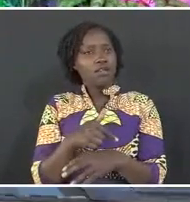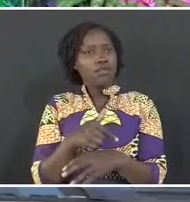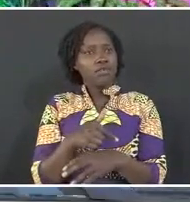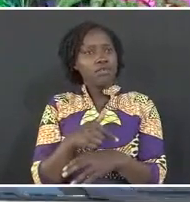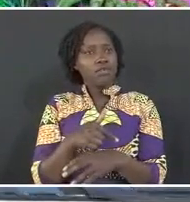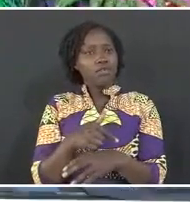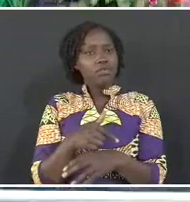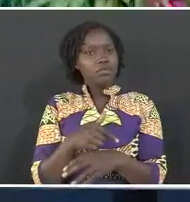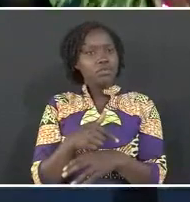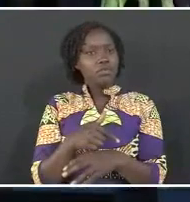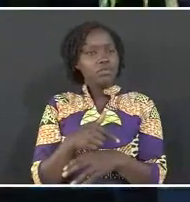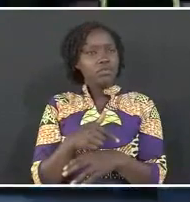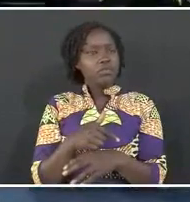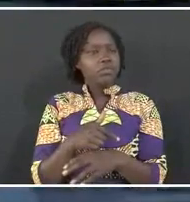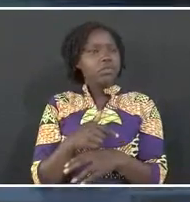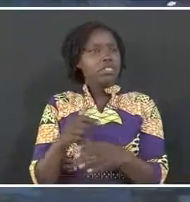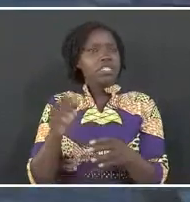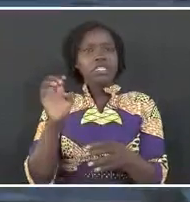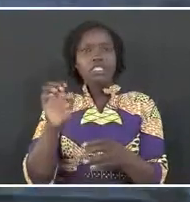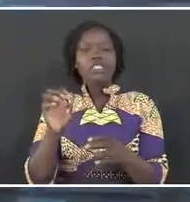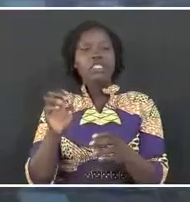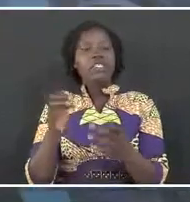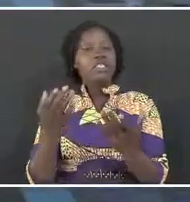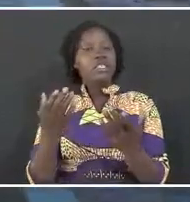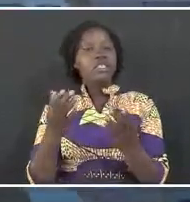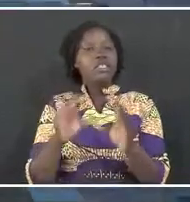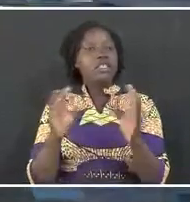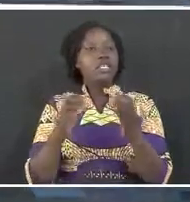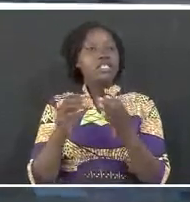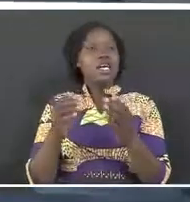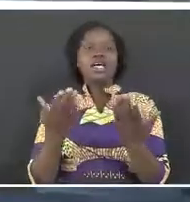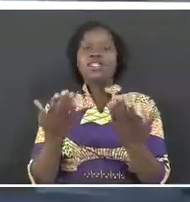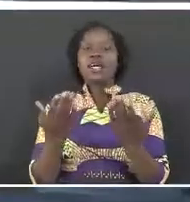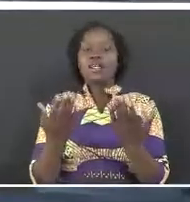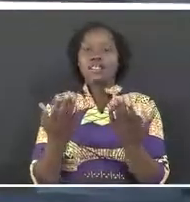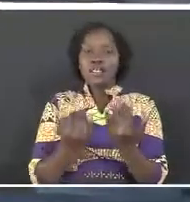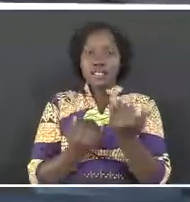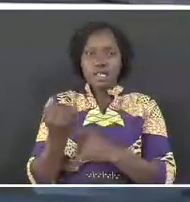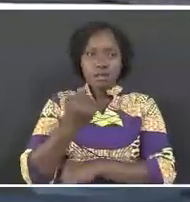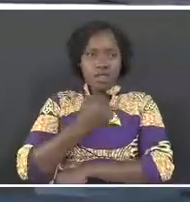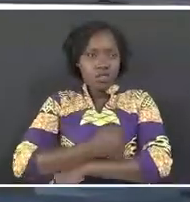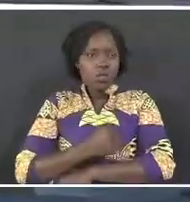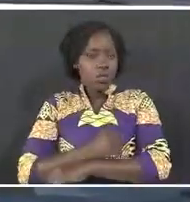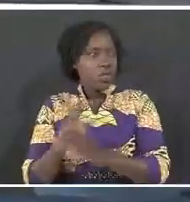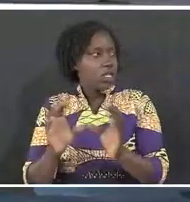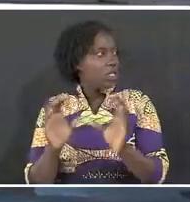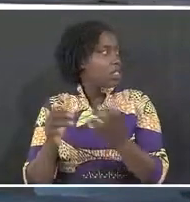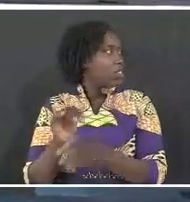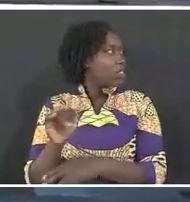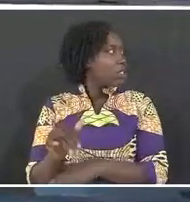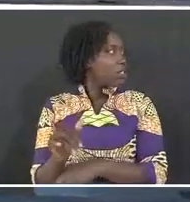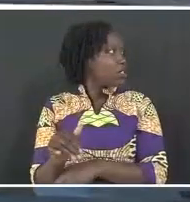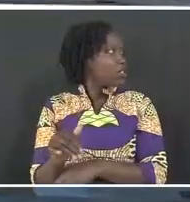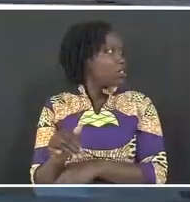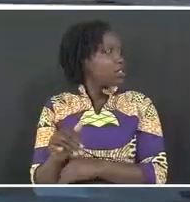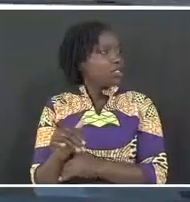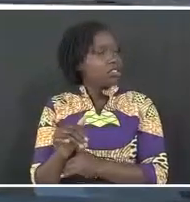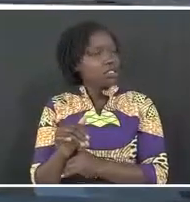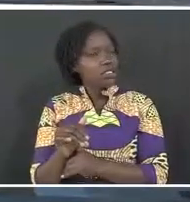in our inverse class. Inverse class is the Sabbath school class that